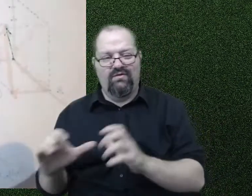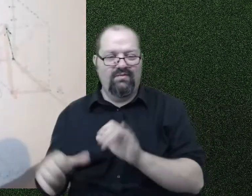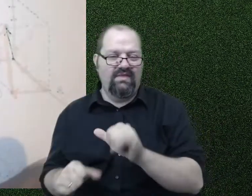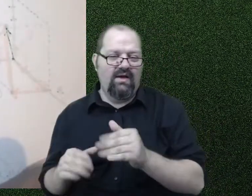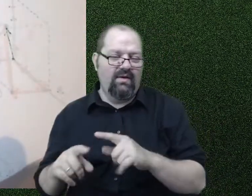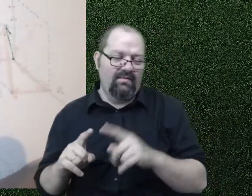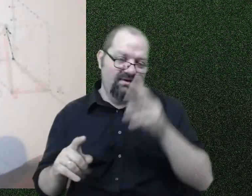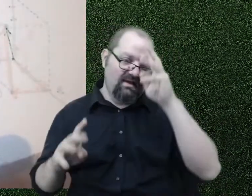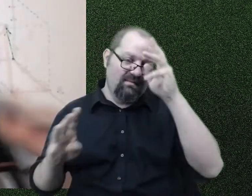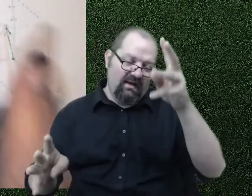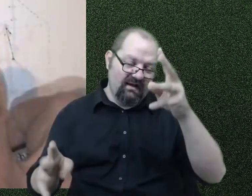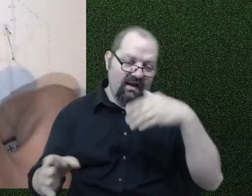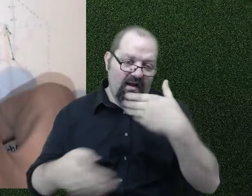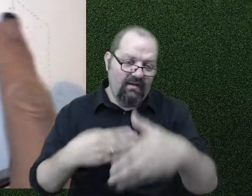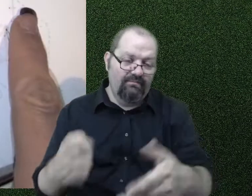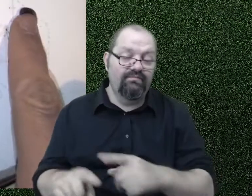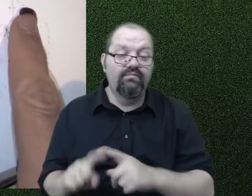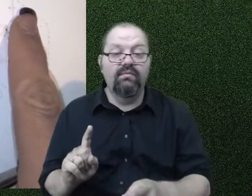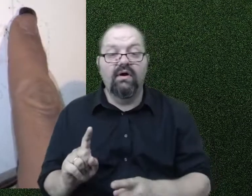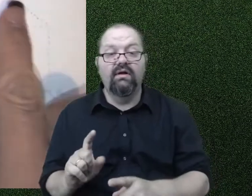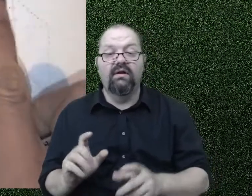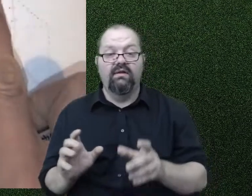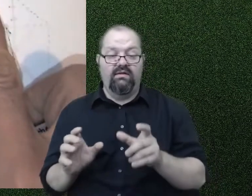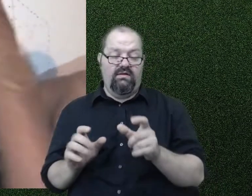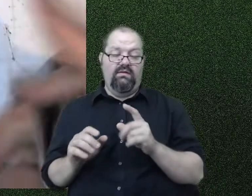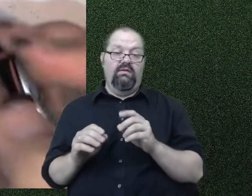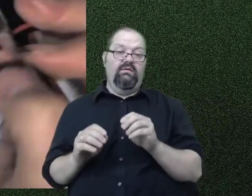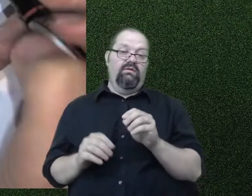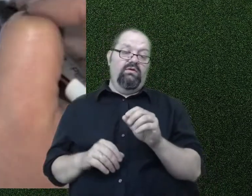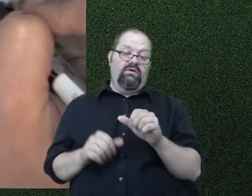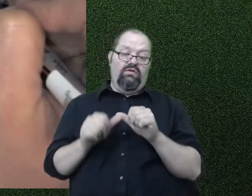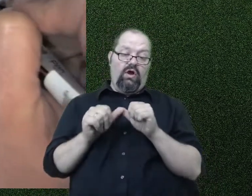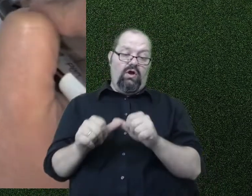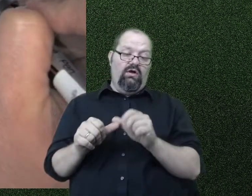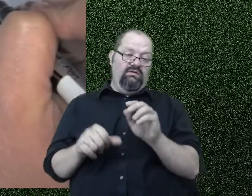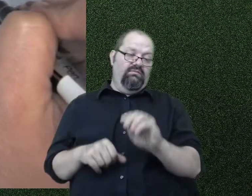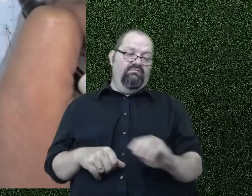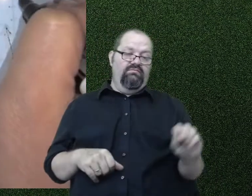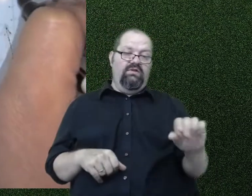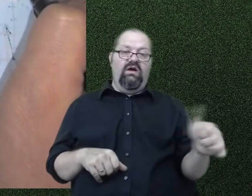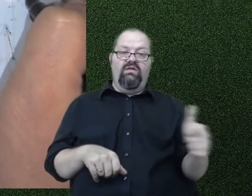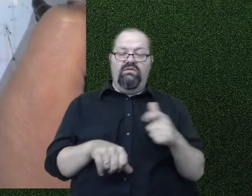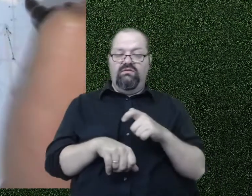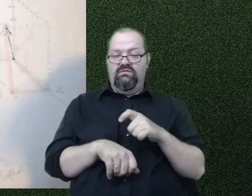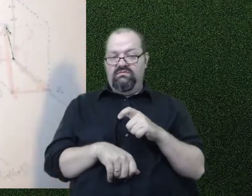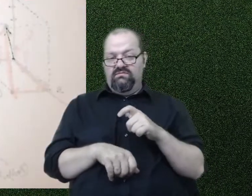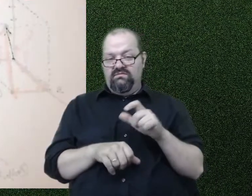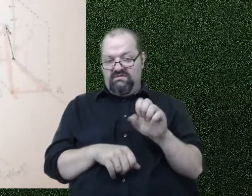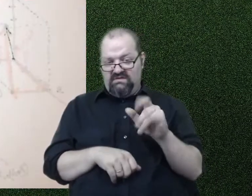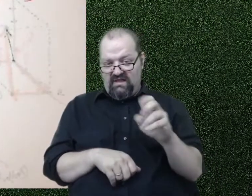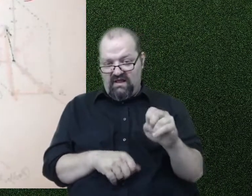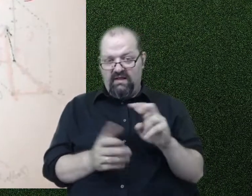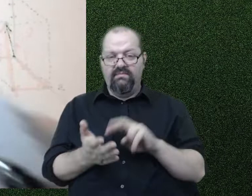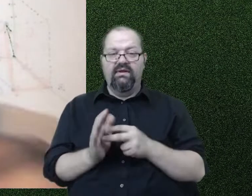made it up. And then move the constant to the other side. To get rid of the -3, we add 3 to both sides.